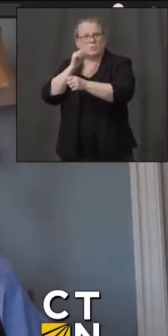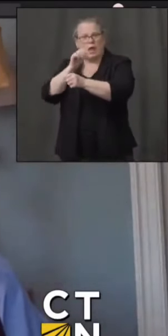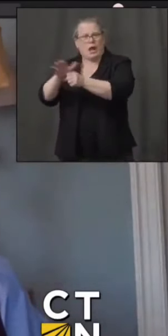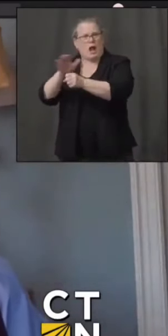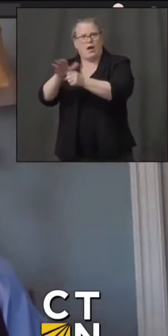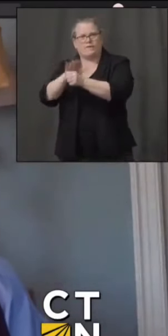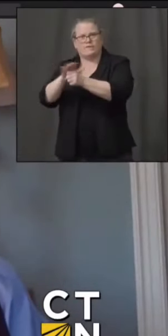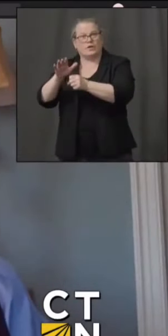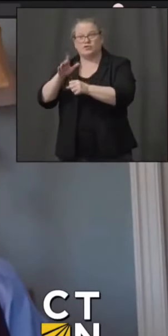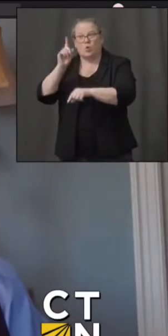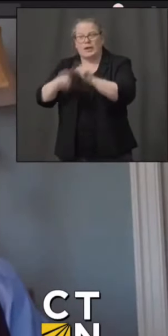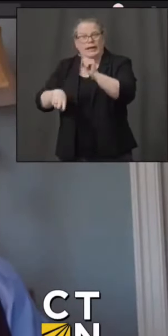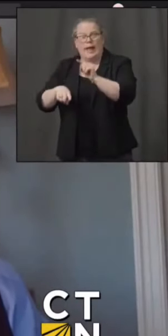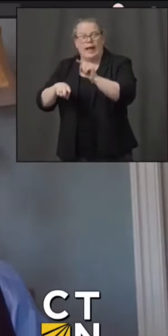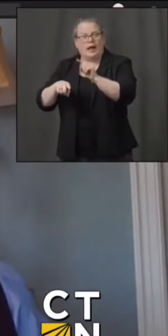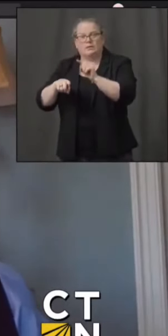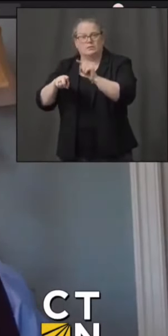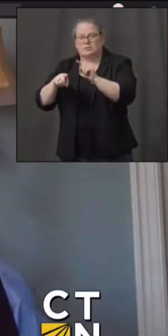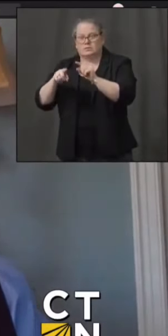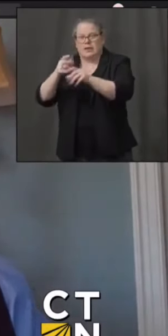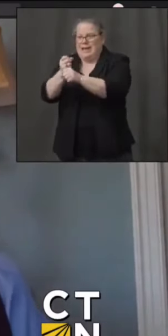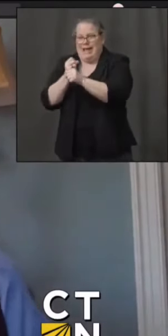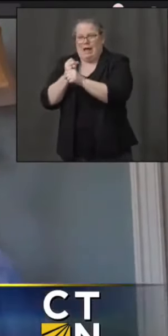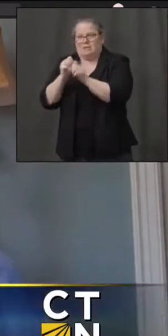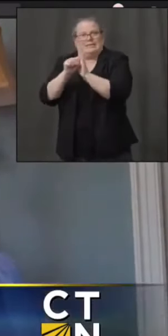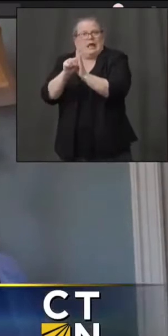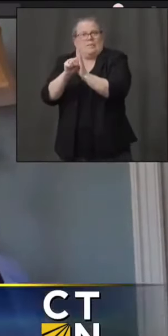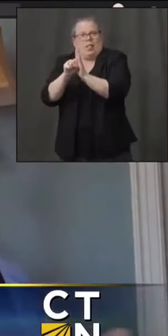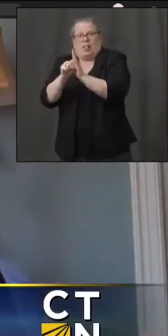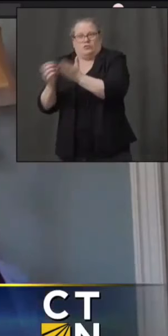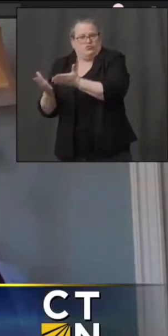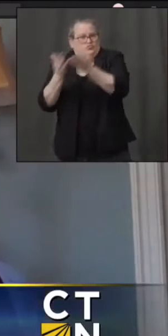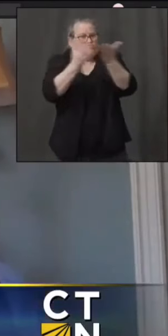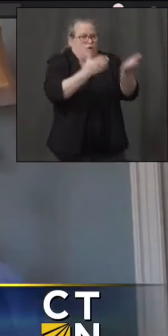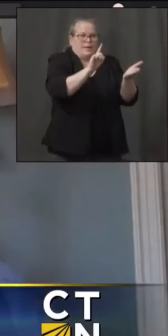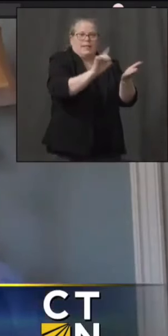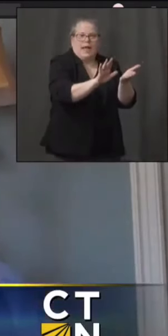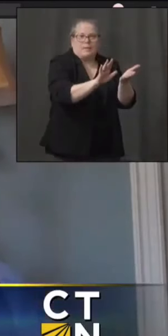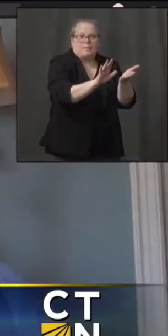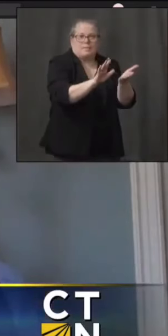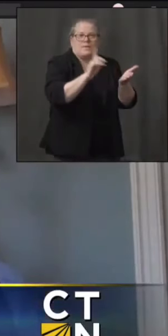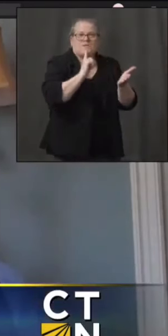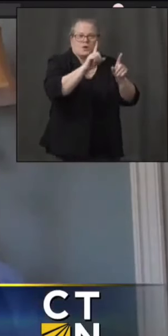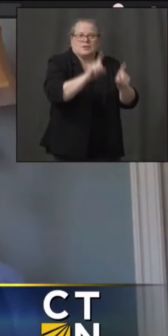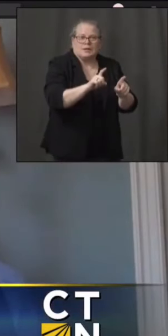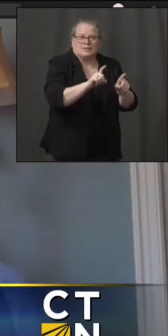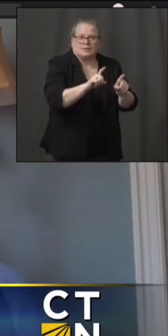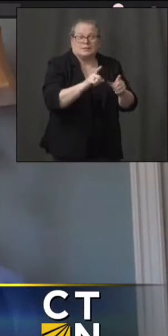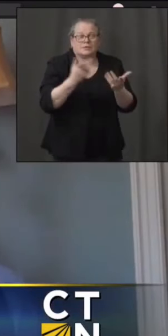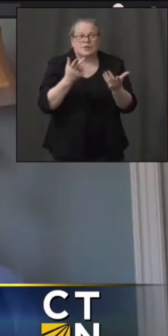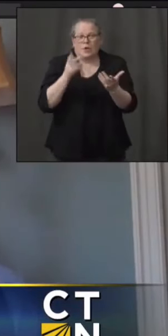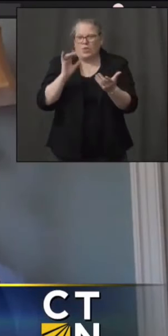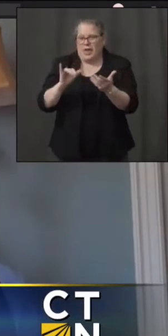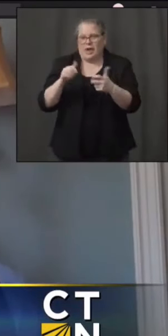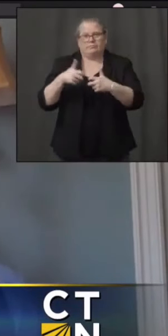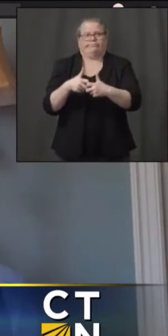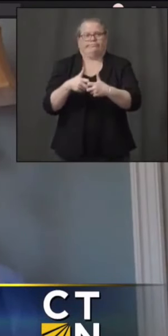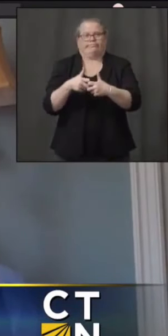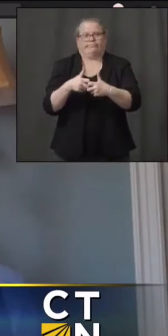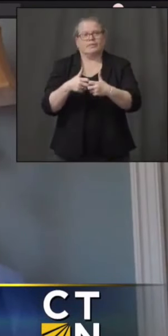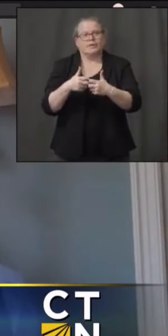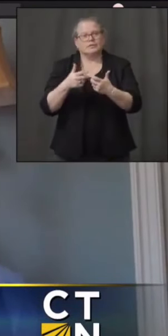to the laboratories to be tested. So there are all these supply chain issues which need to be considered as we move